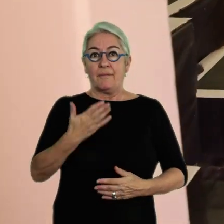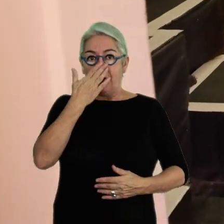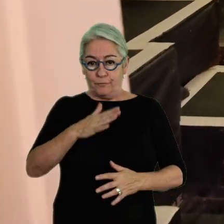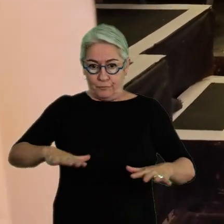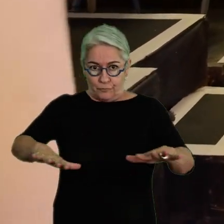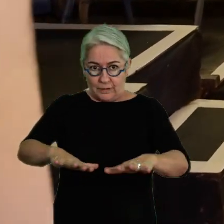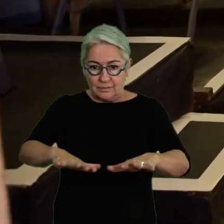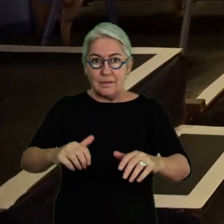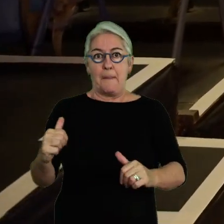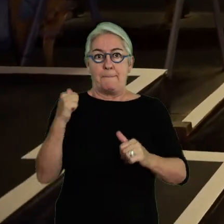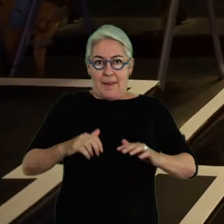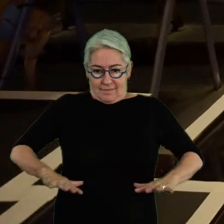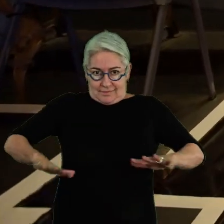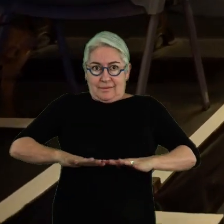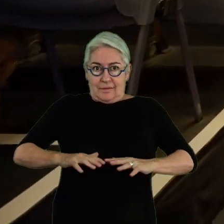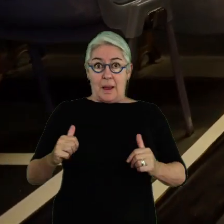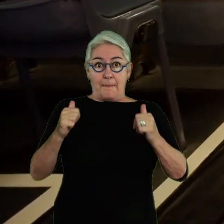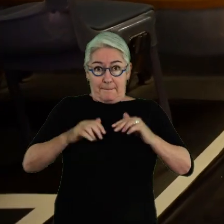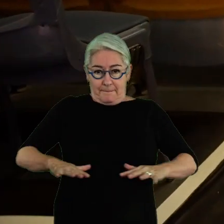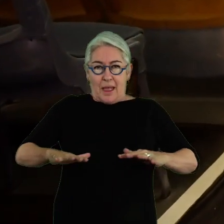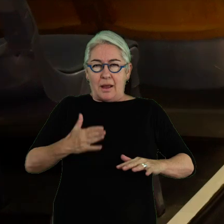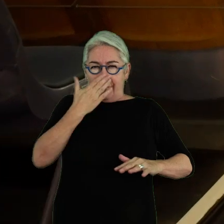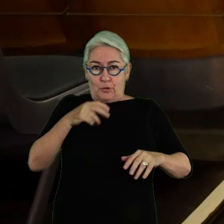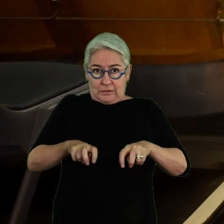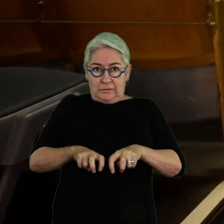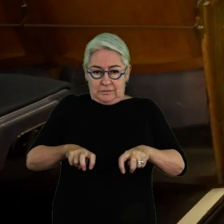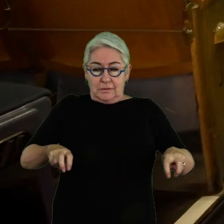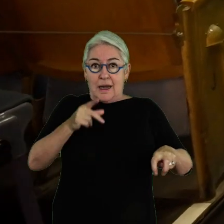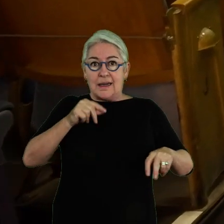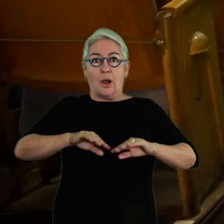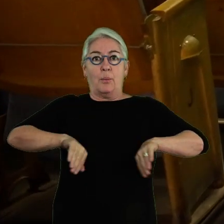The front row of seats in the back section can be removed for mobility aid access.